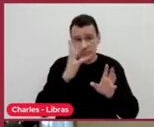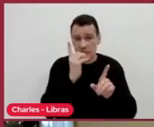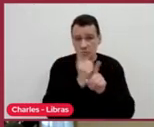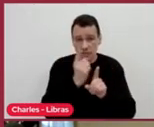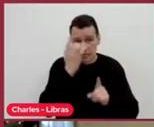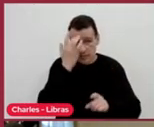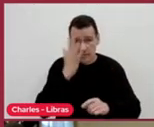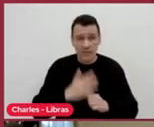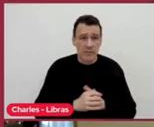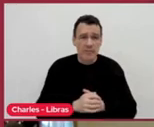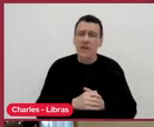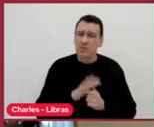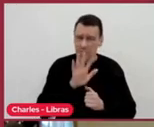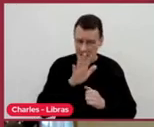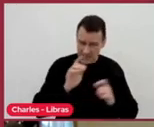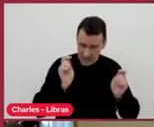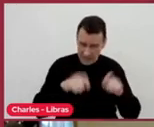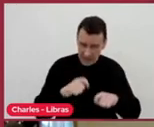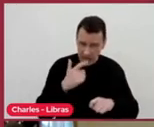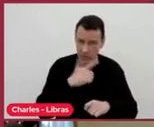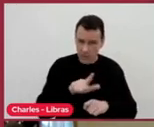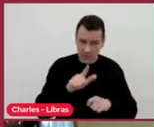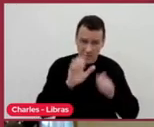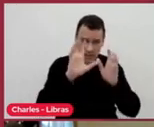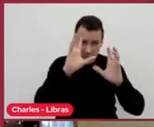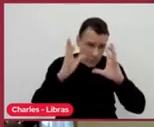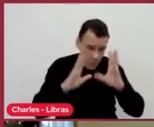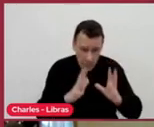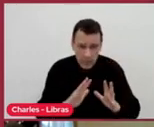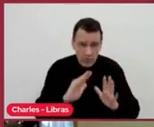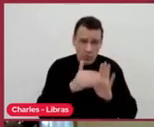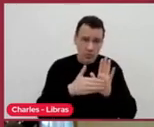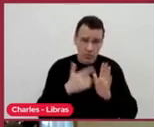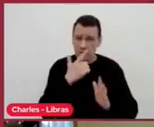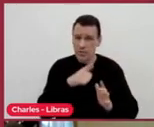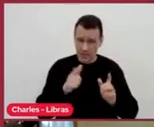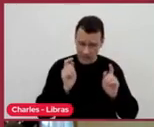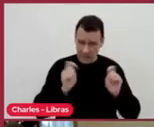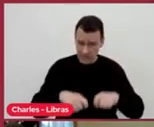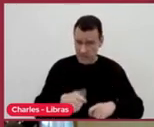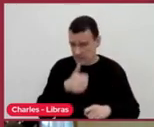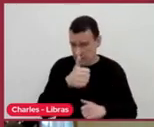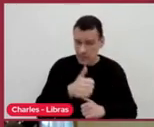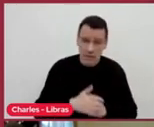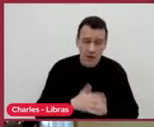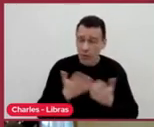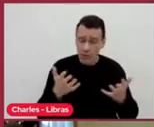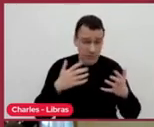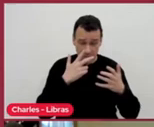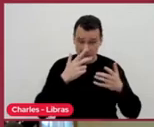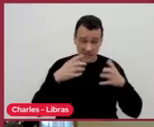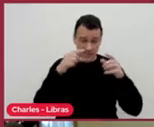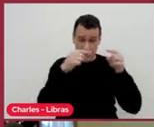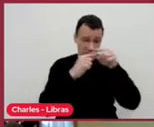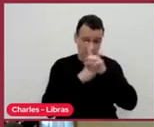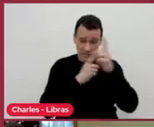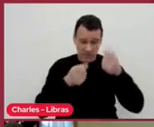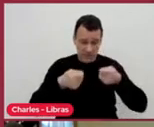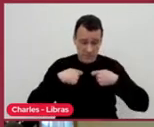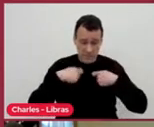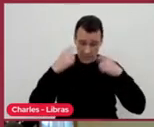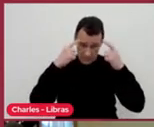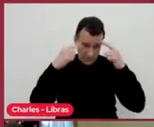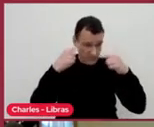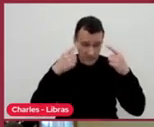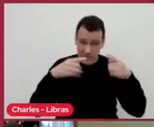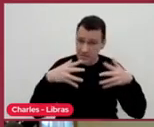even possible? Like, I am imagining things here, and maybe I'm become crazy or something. And every